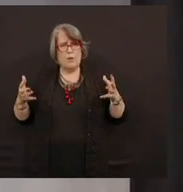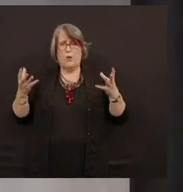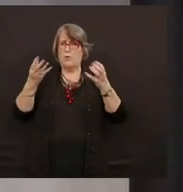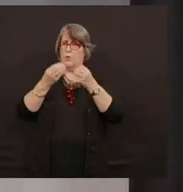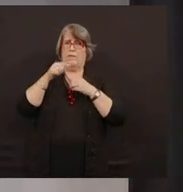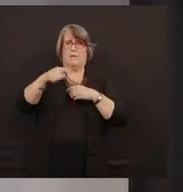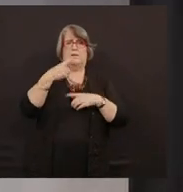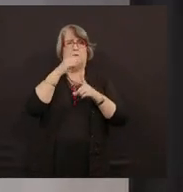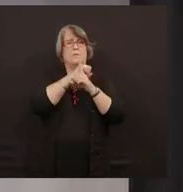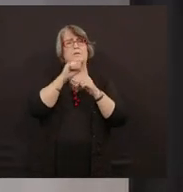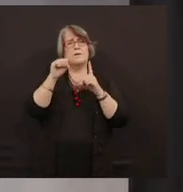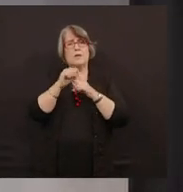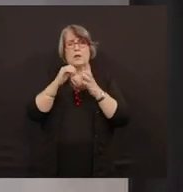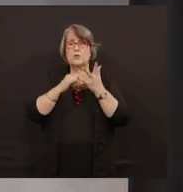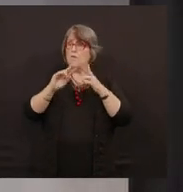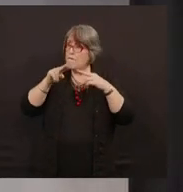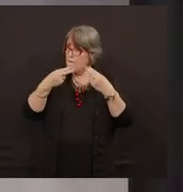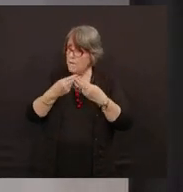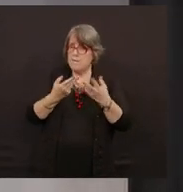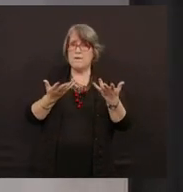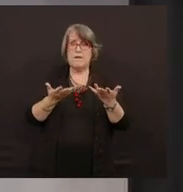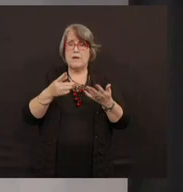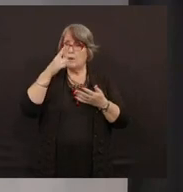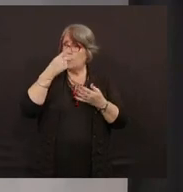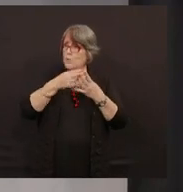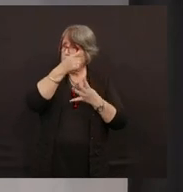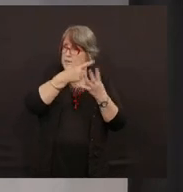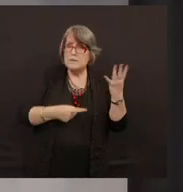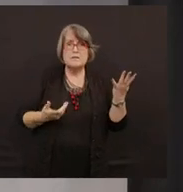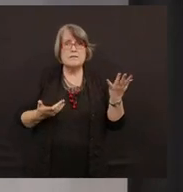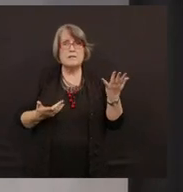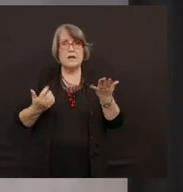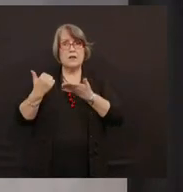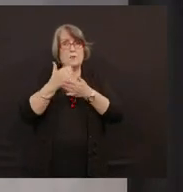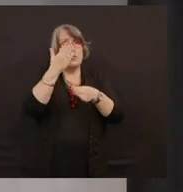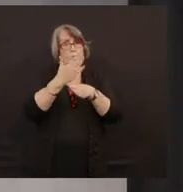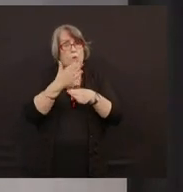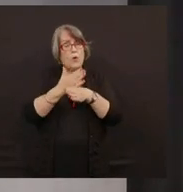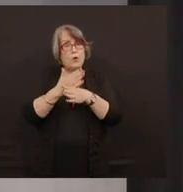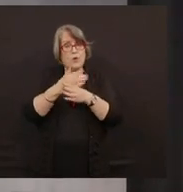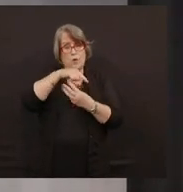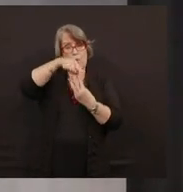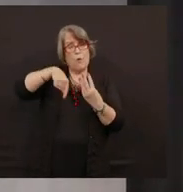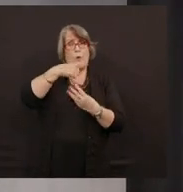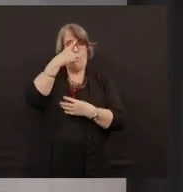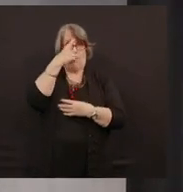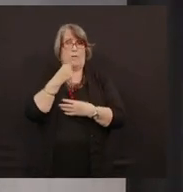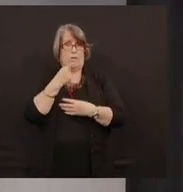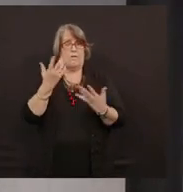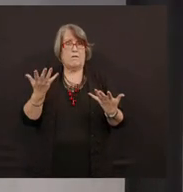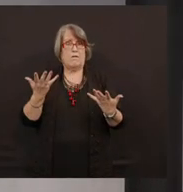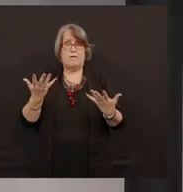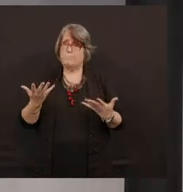these situations so that families, people with disability and support workers can all, you know,